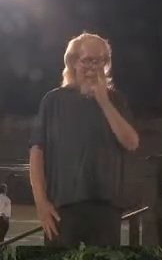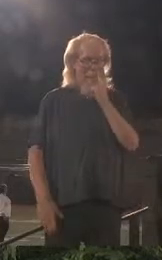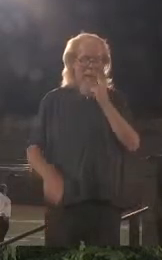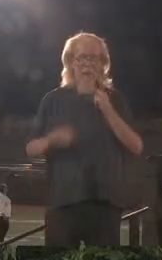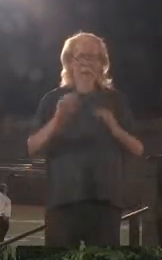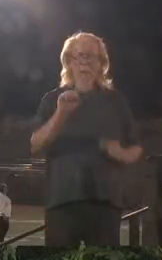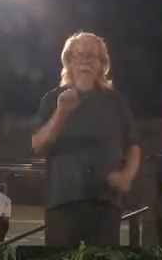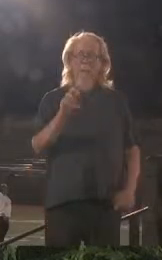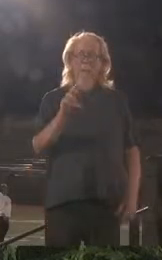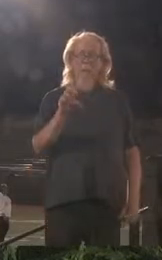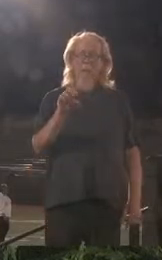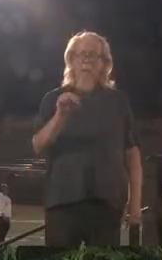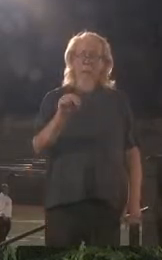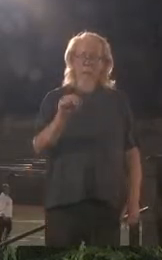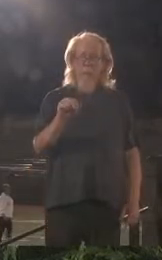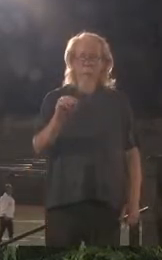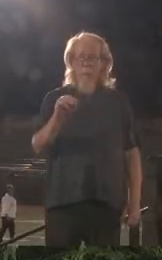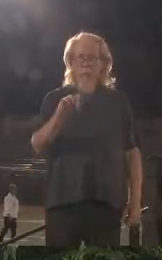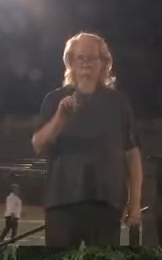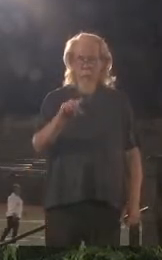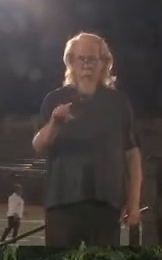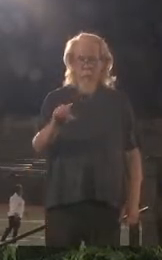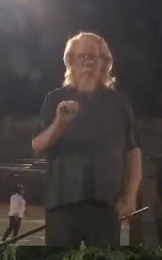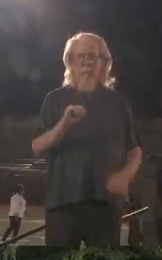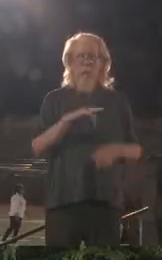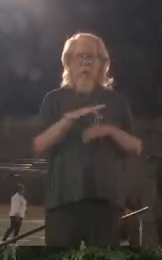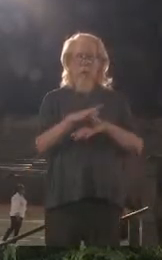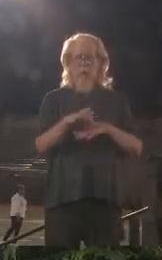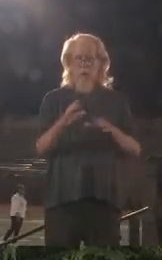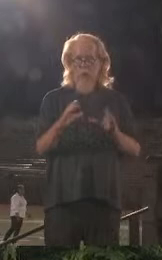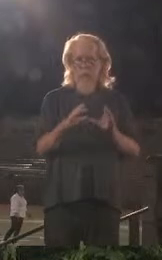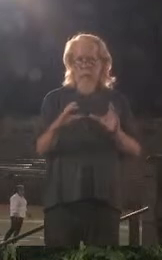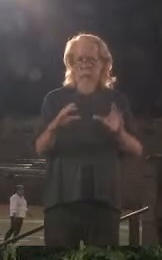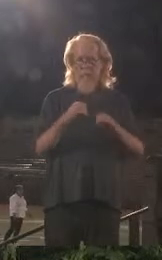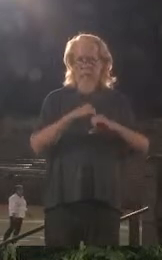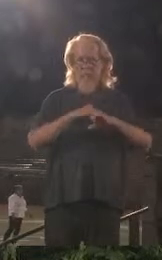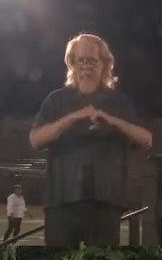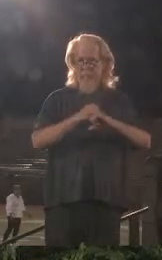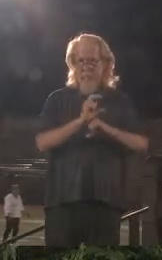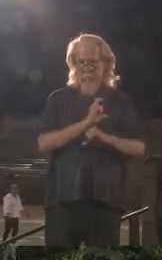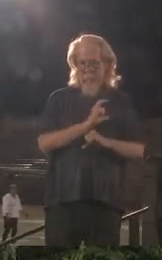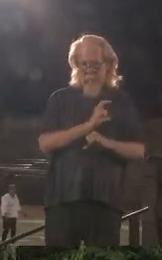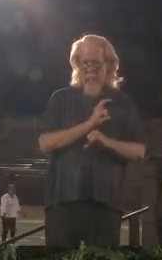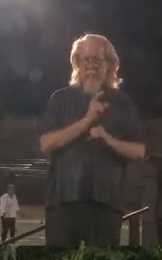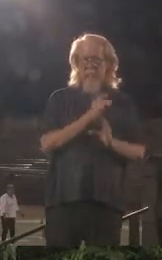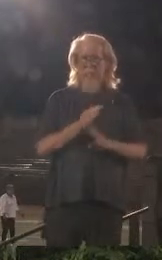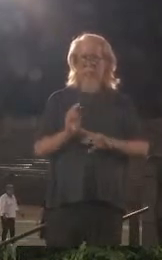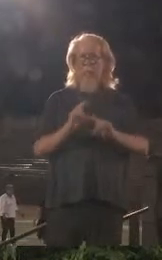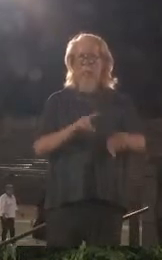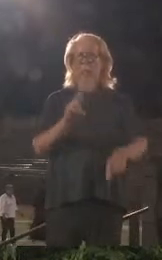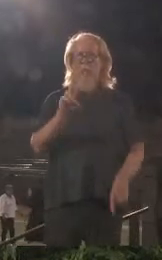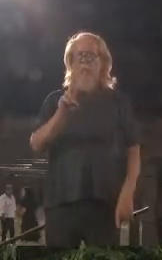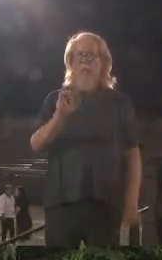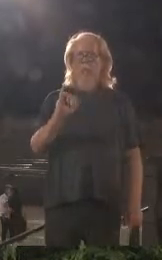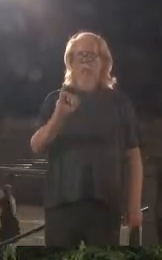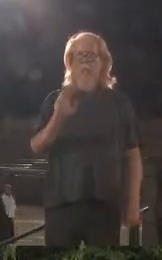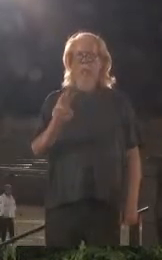Serena Justine Martinez earned a certification as security officer and will be attending the University of the Incarnate Word.